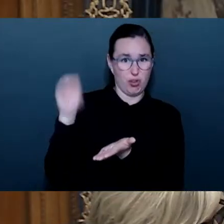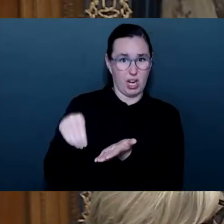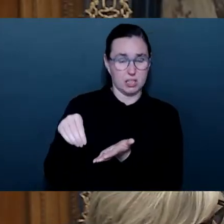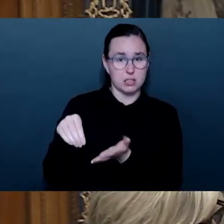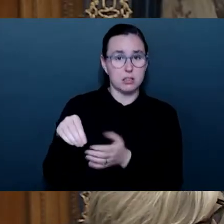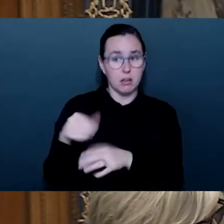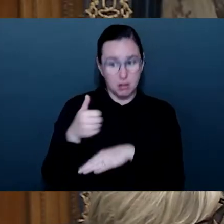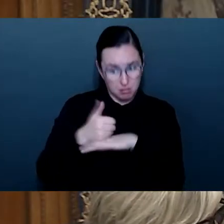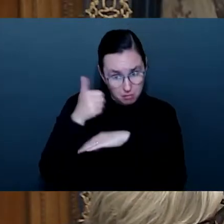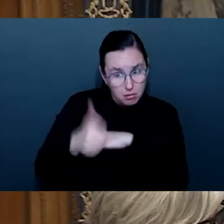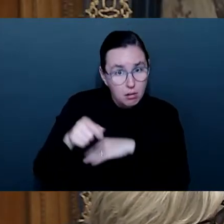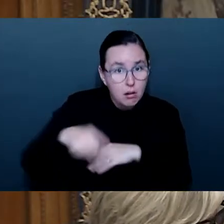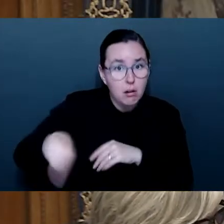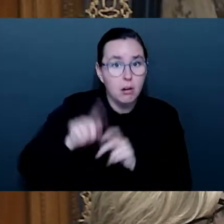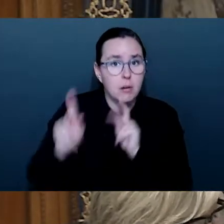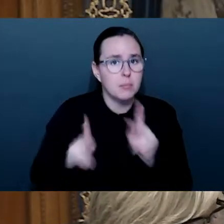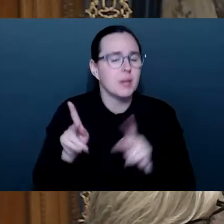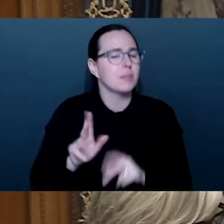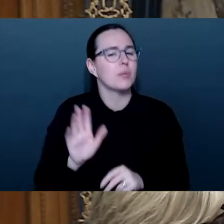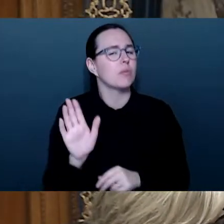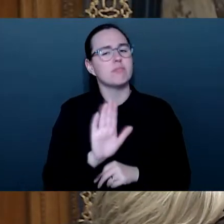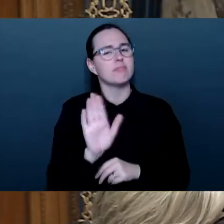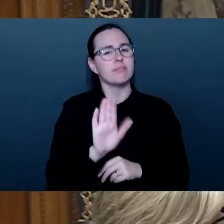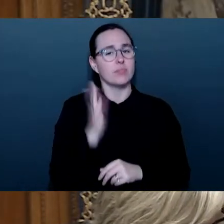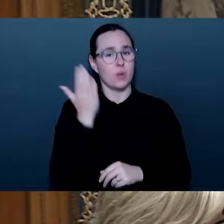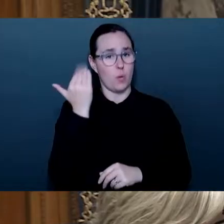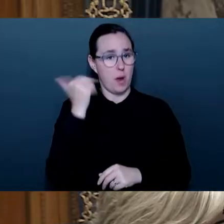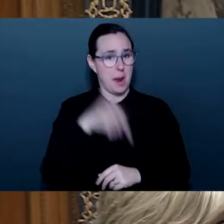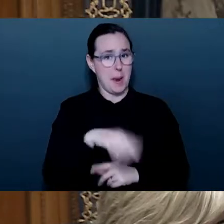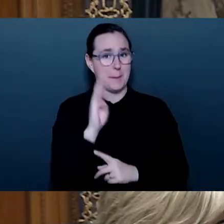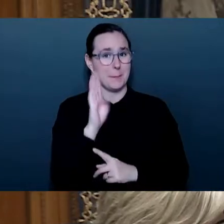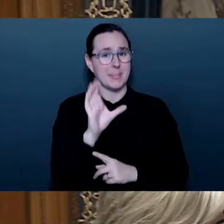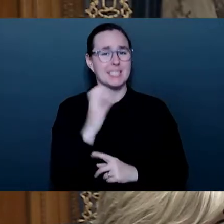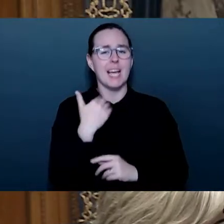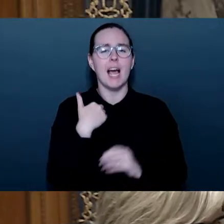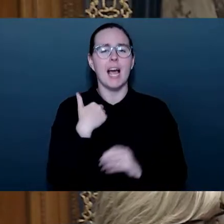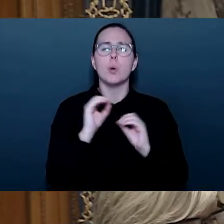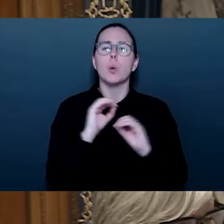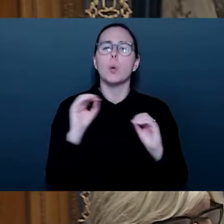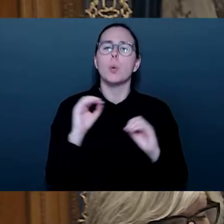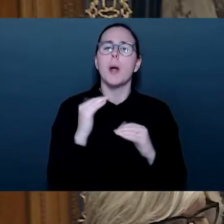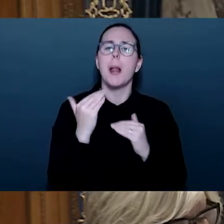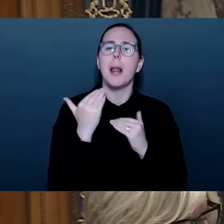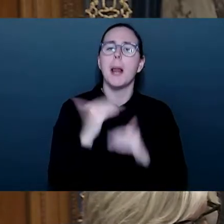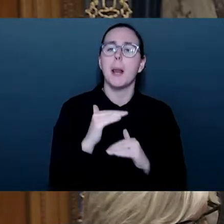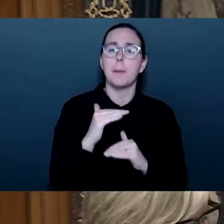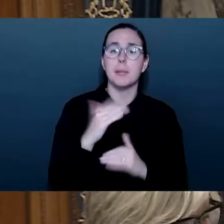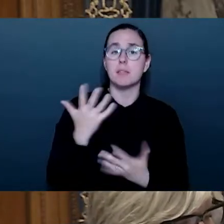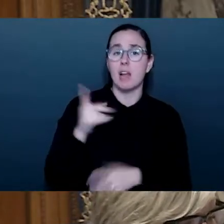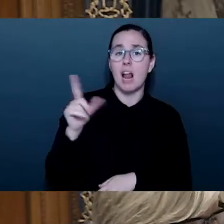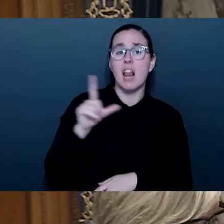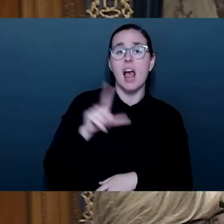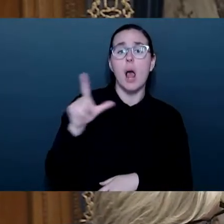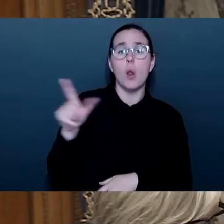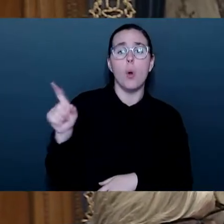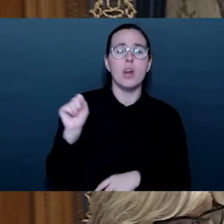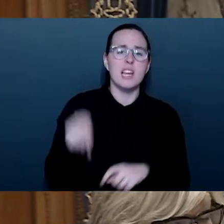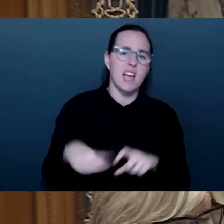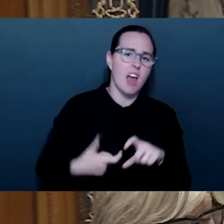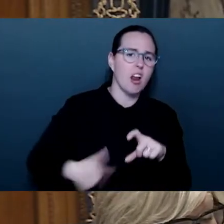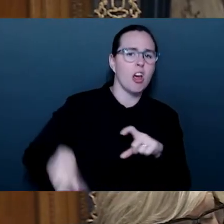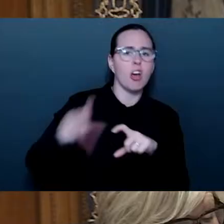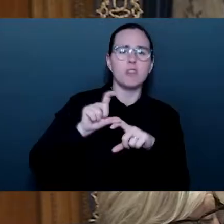no limits on how much landlords can raise rent between tenancies. Rent increases are